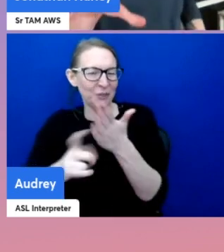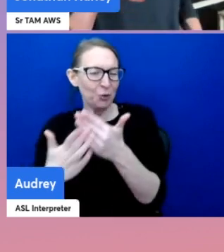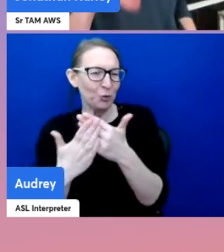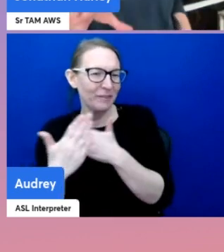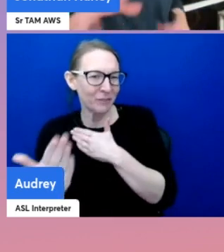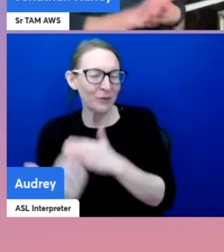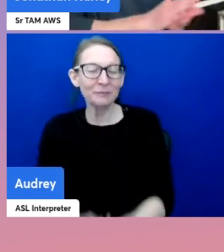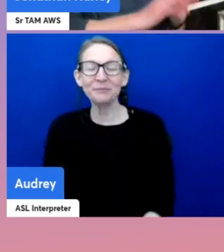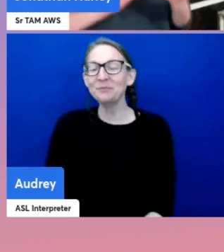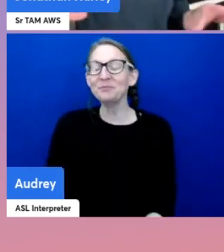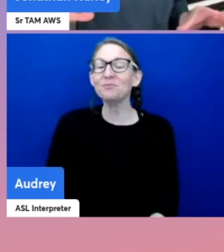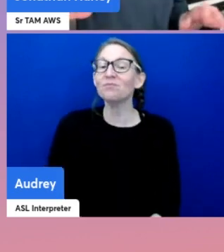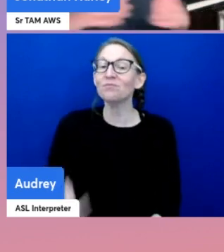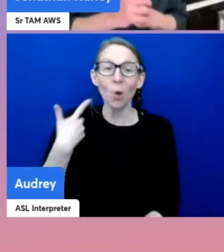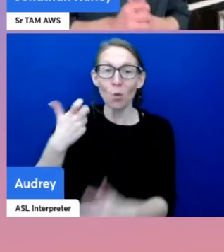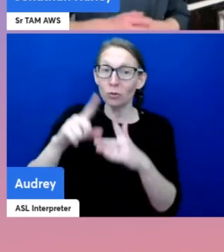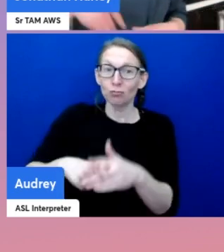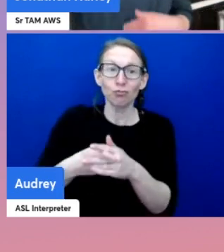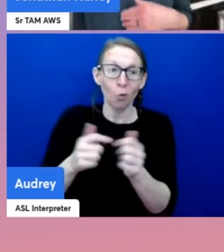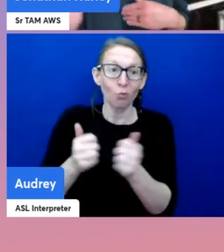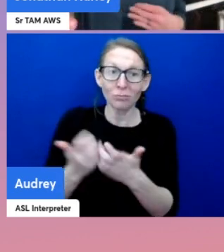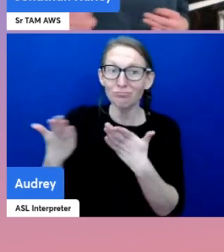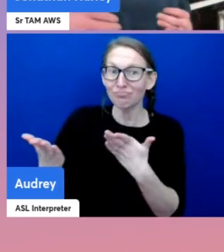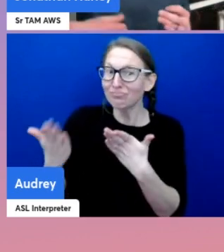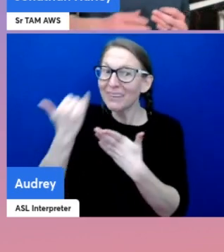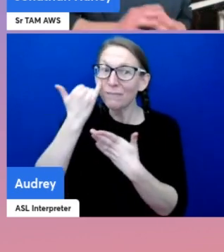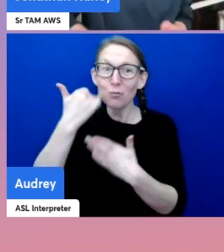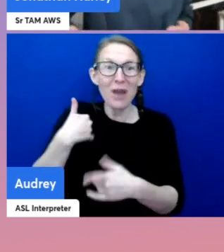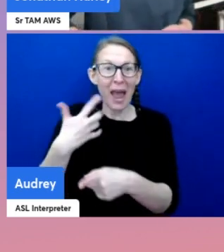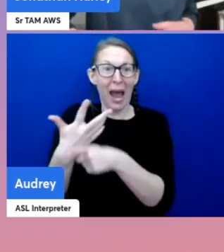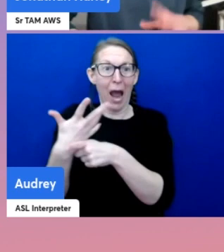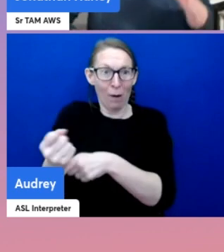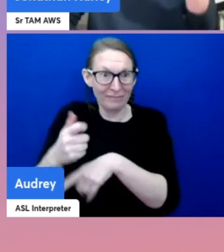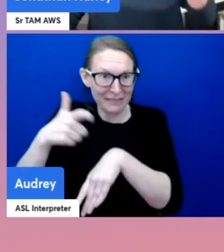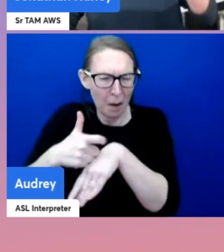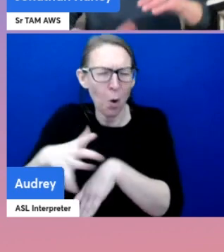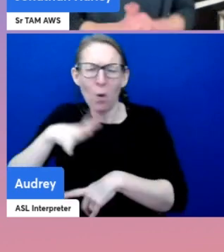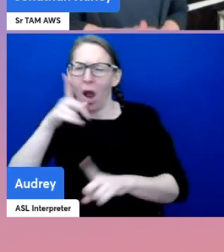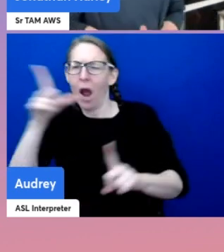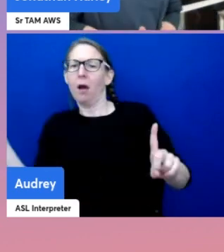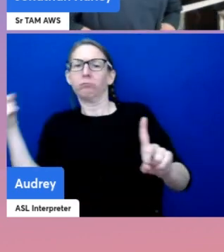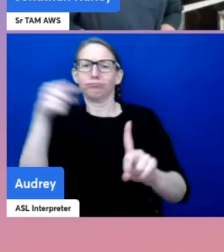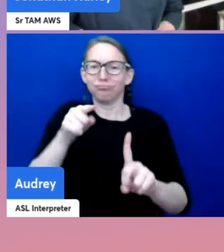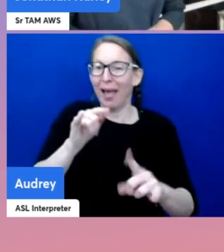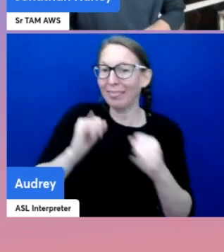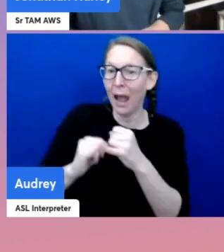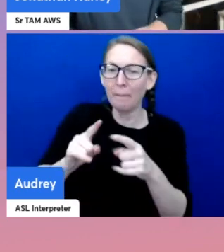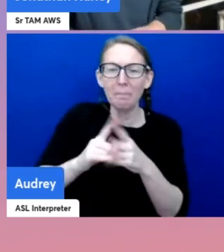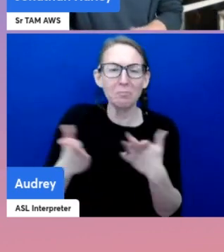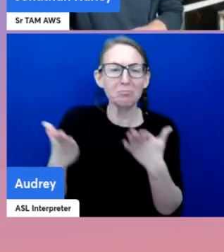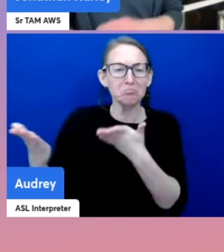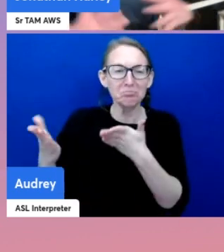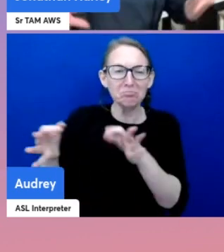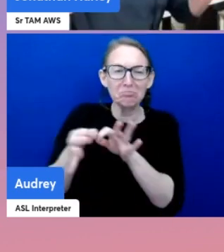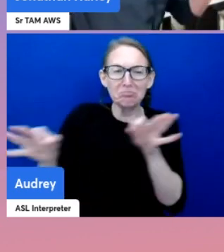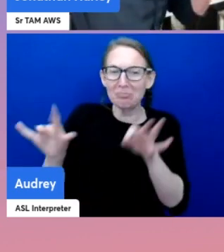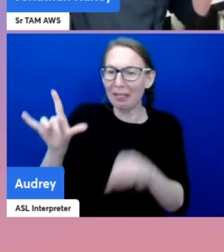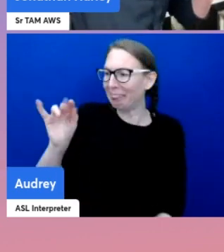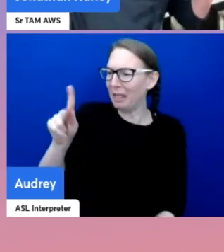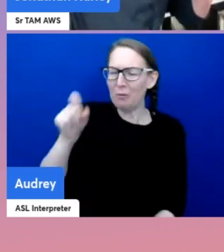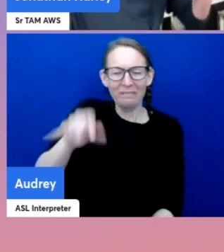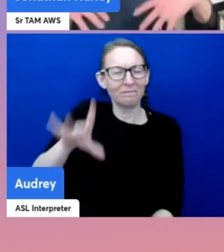I do want to start with this, just in case we run out of time. We're going to come back to this again at the end, but here is a link. You can find all of this on